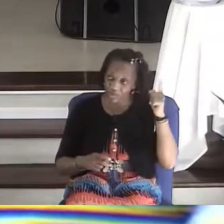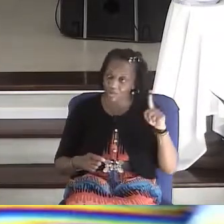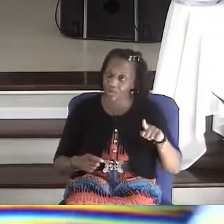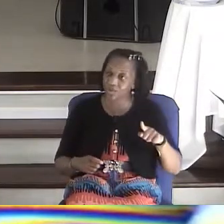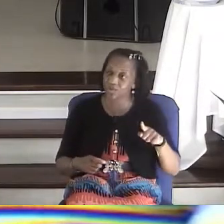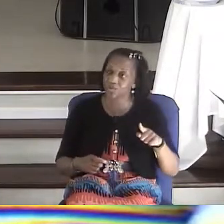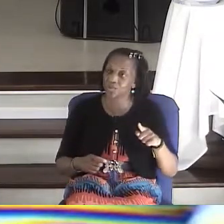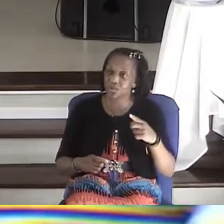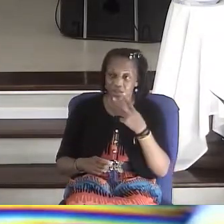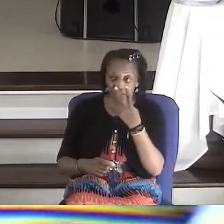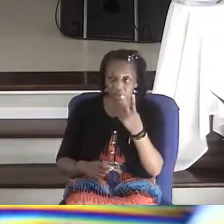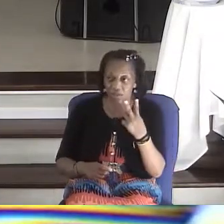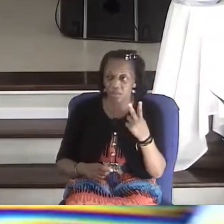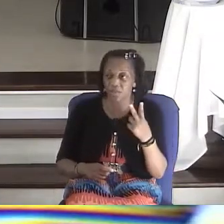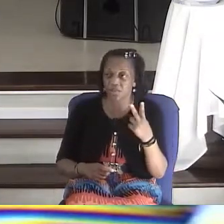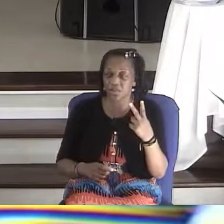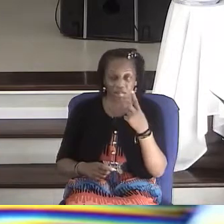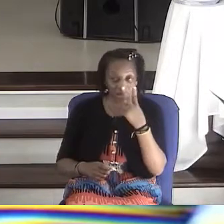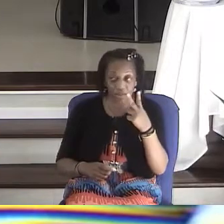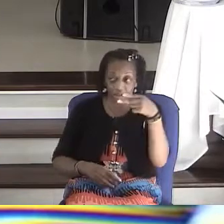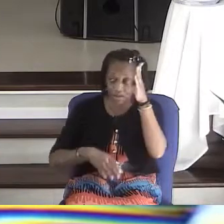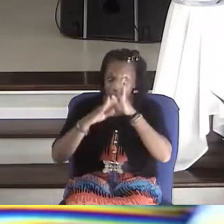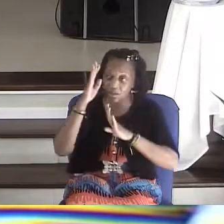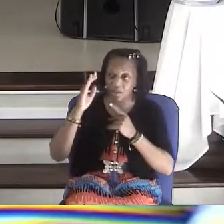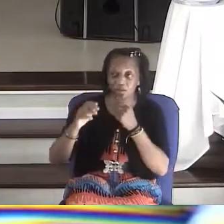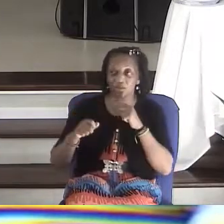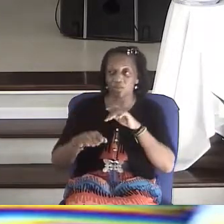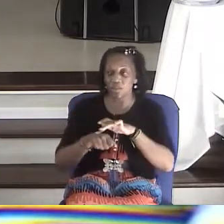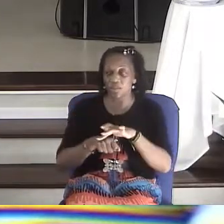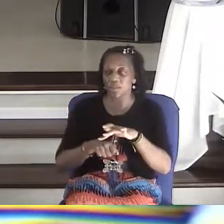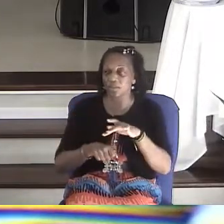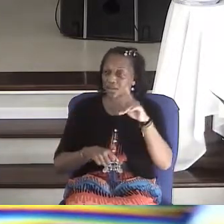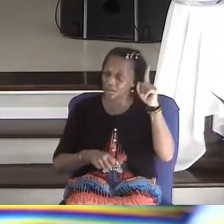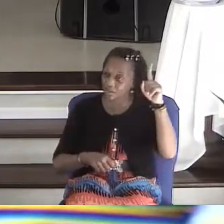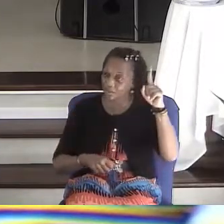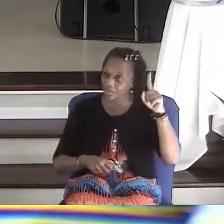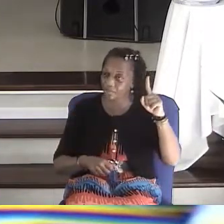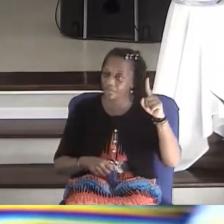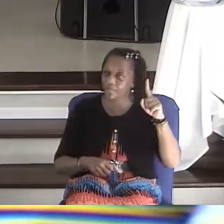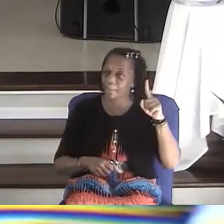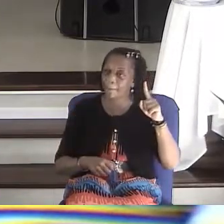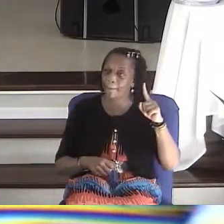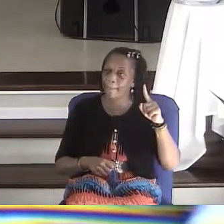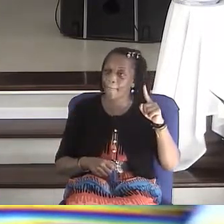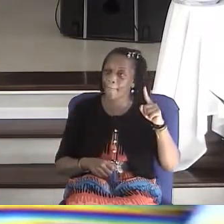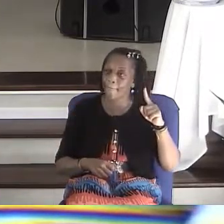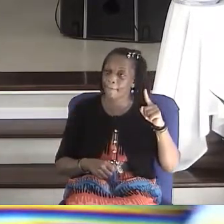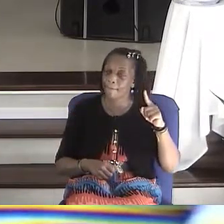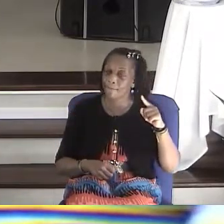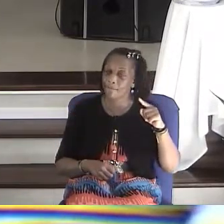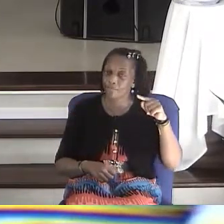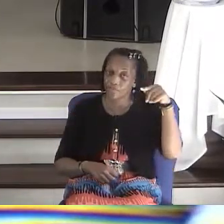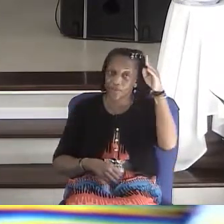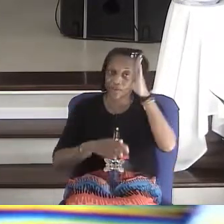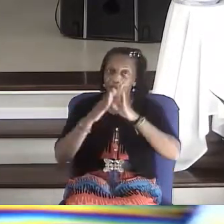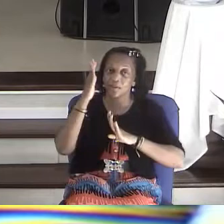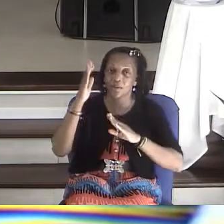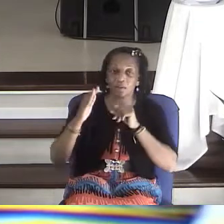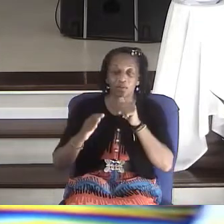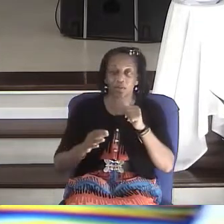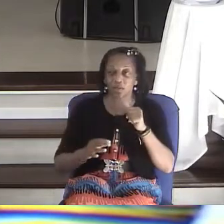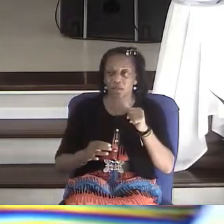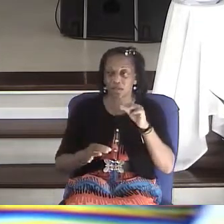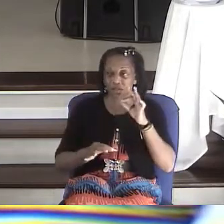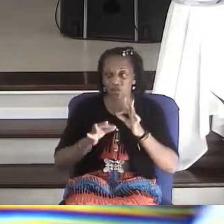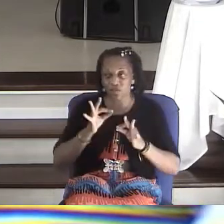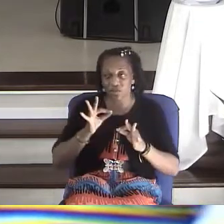world, so that all who put their trust in me will no longer remain in the dark. I will not judge those who hear me but don't